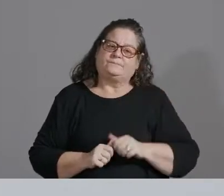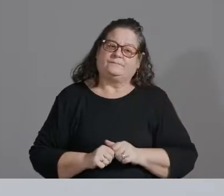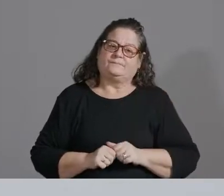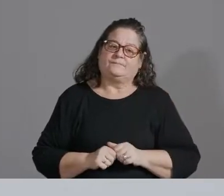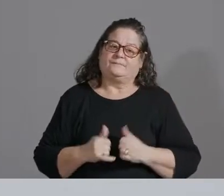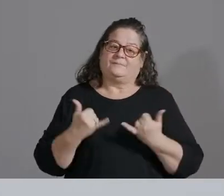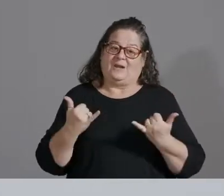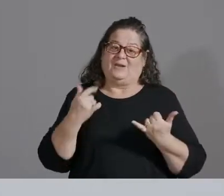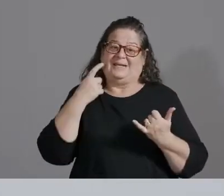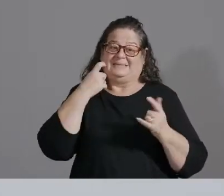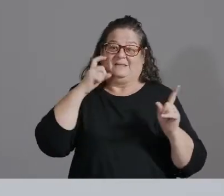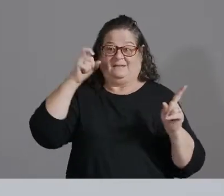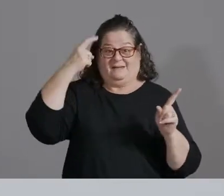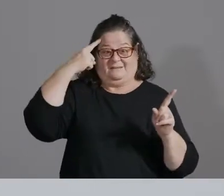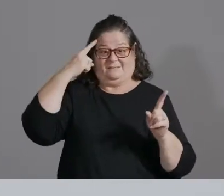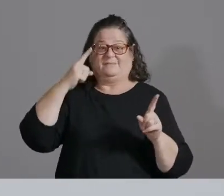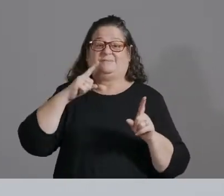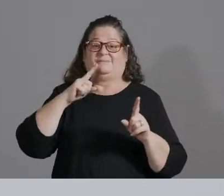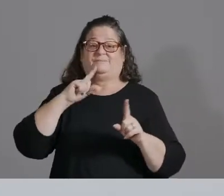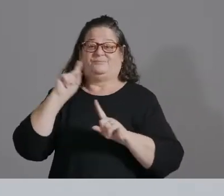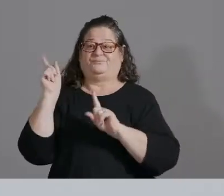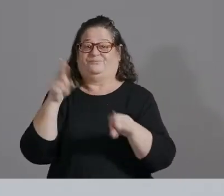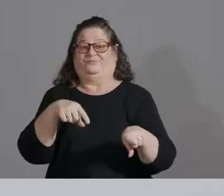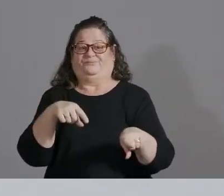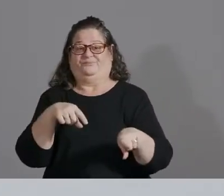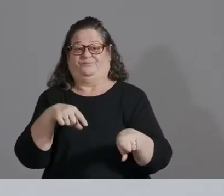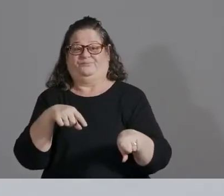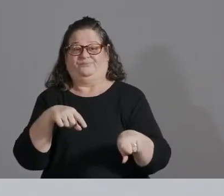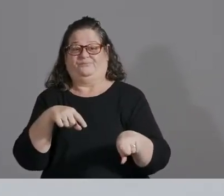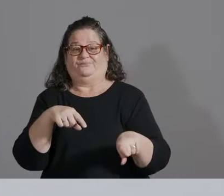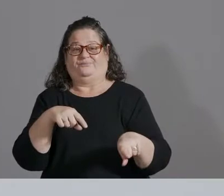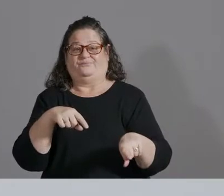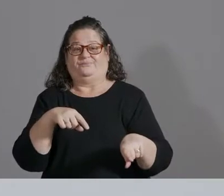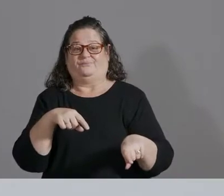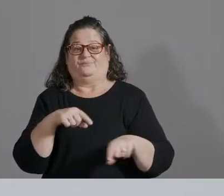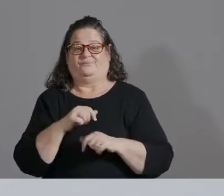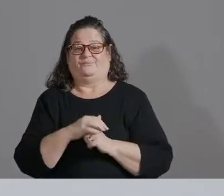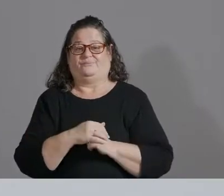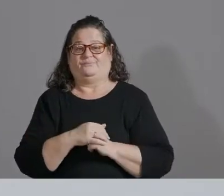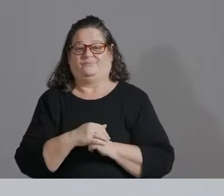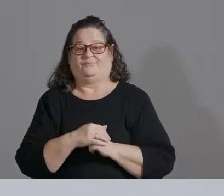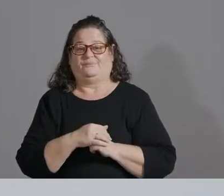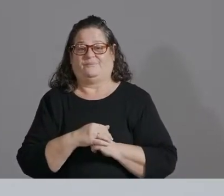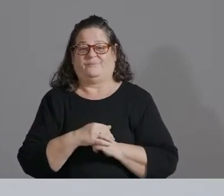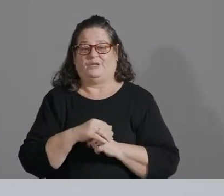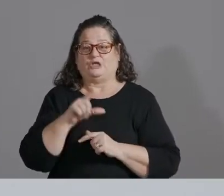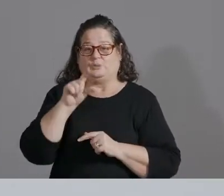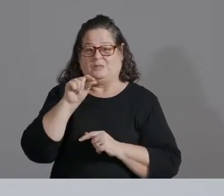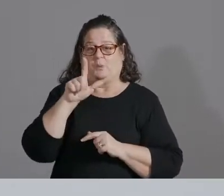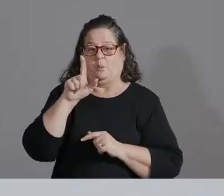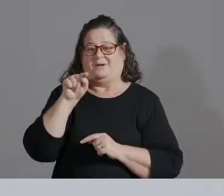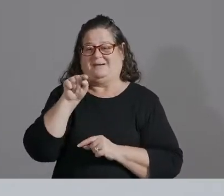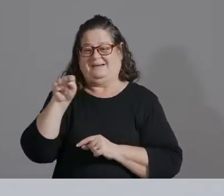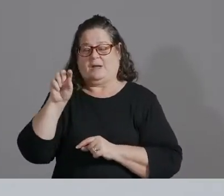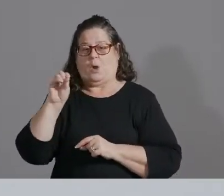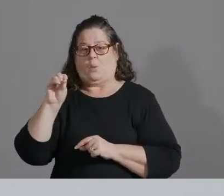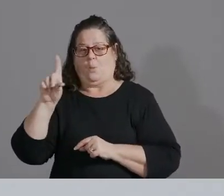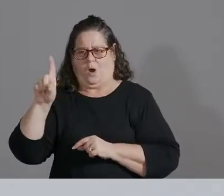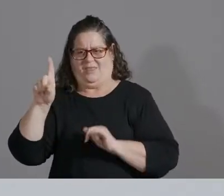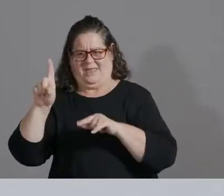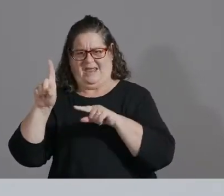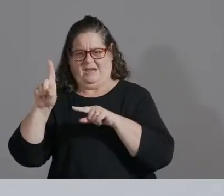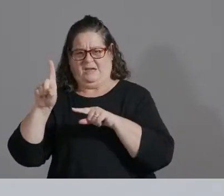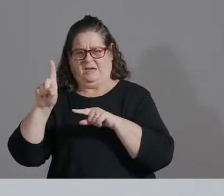Ducey issued, it's the 2021-01, that does require that counties that